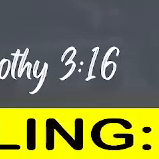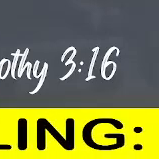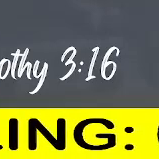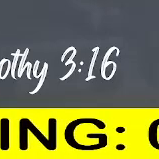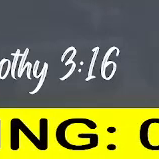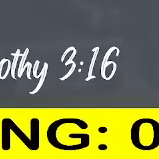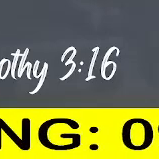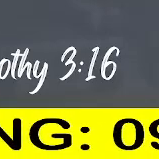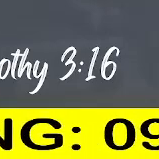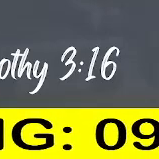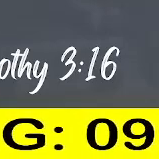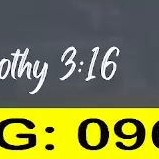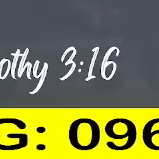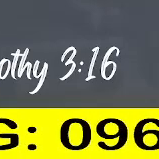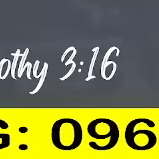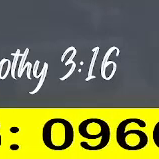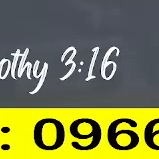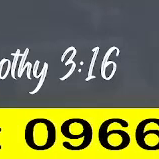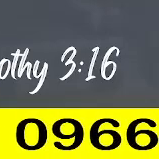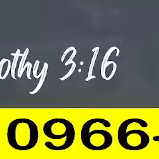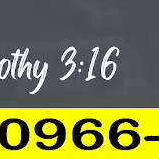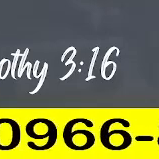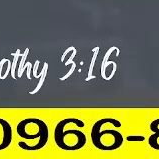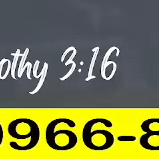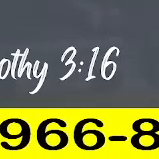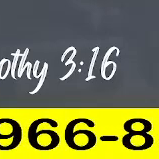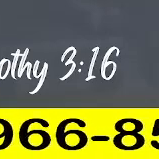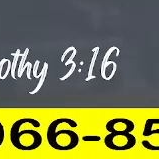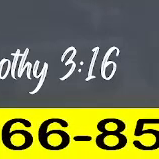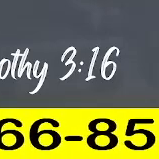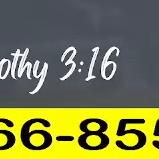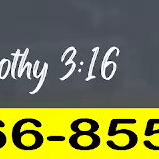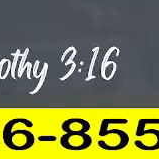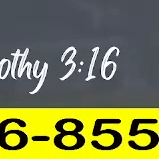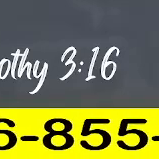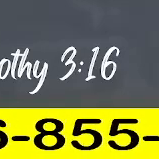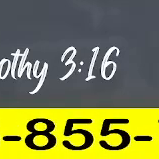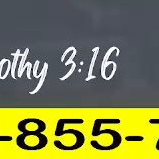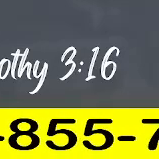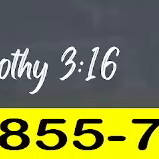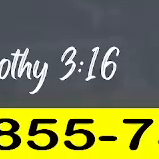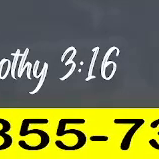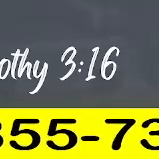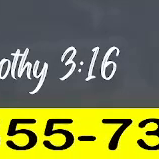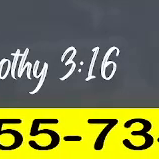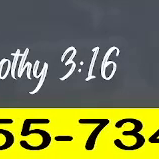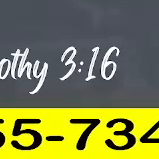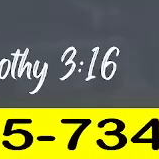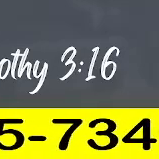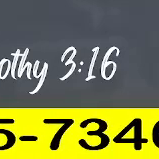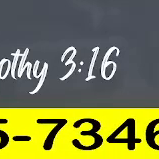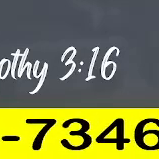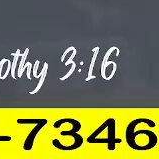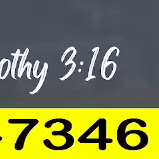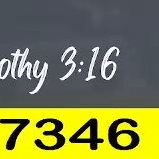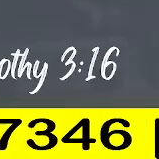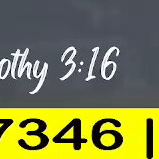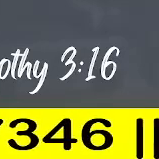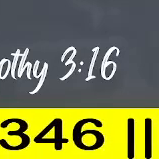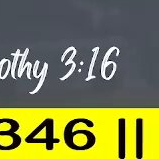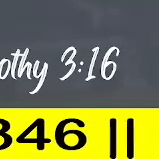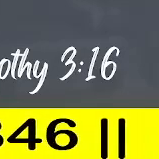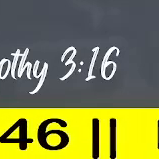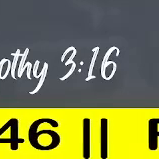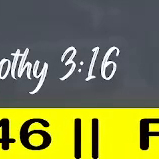offer sacrifices. Now, para saan ba yung sacrifices? Ang sacrifices po is to please